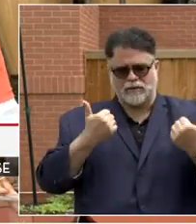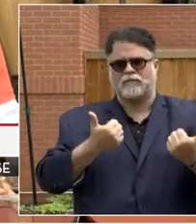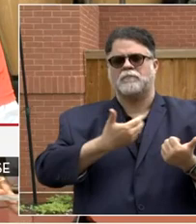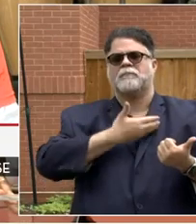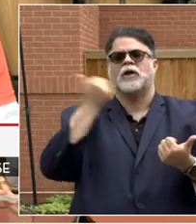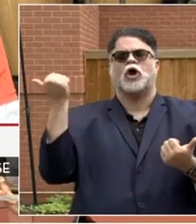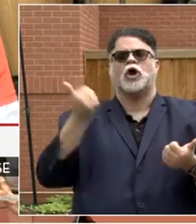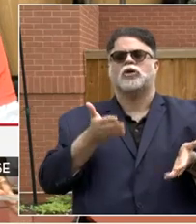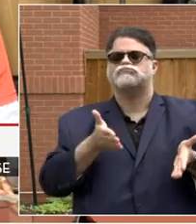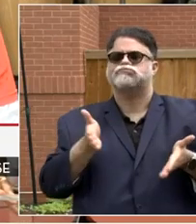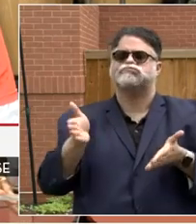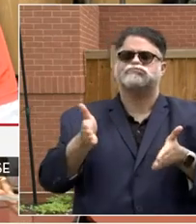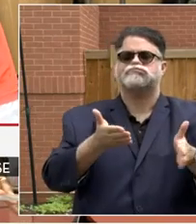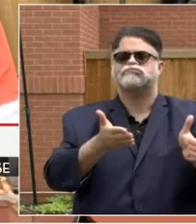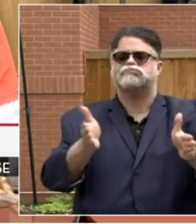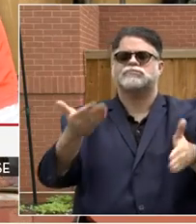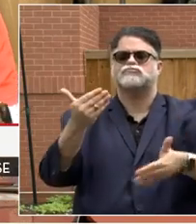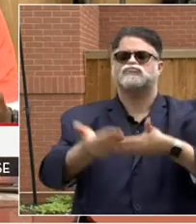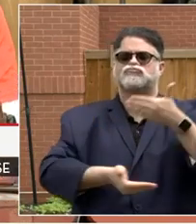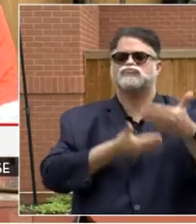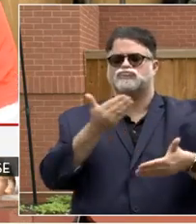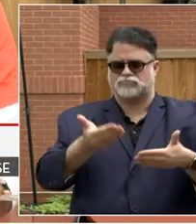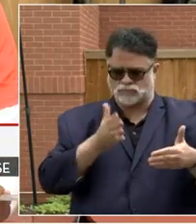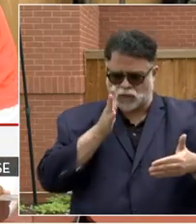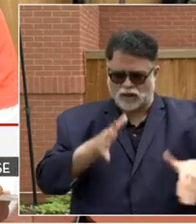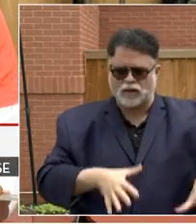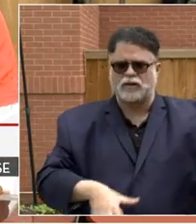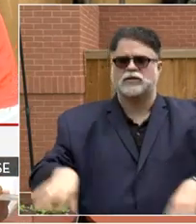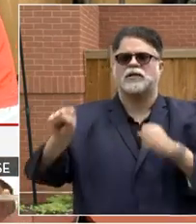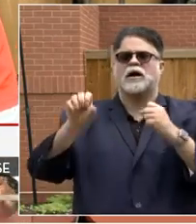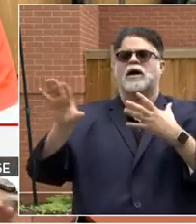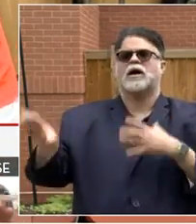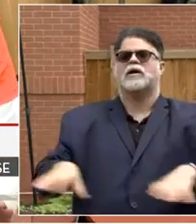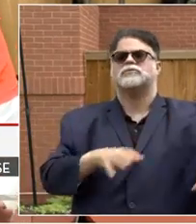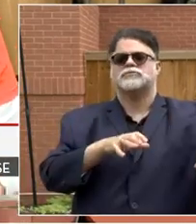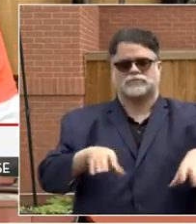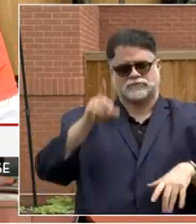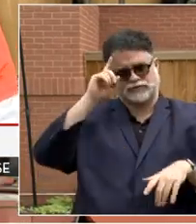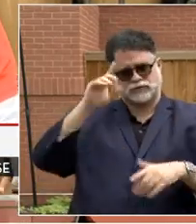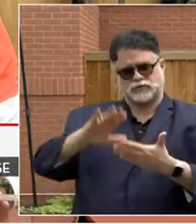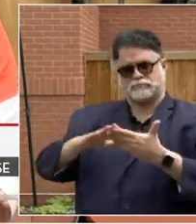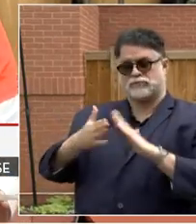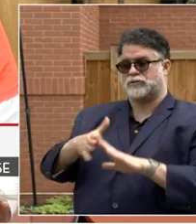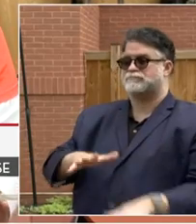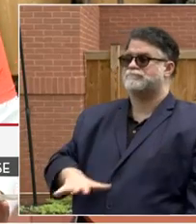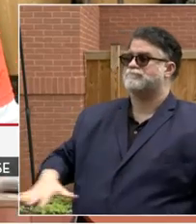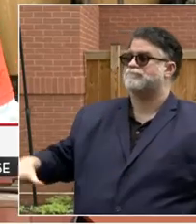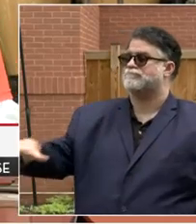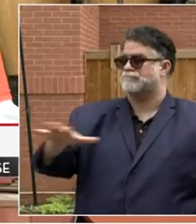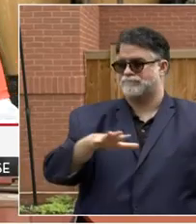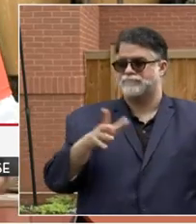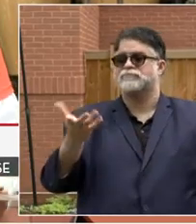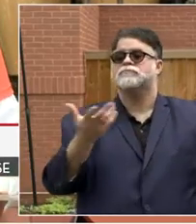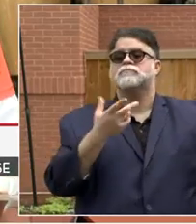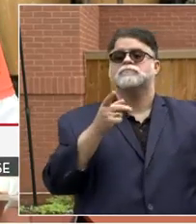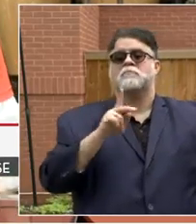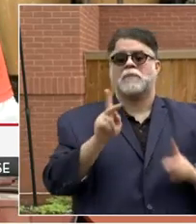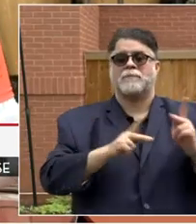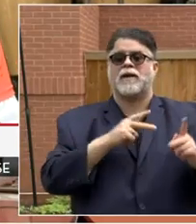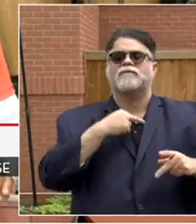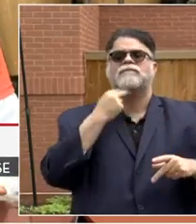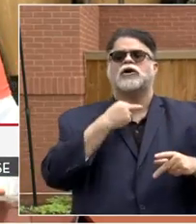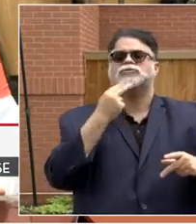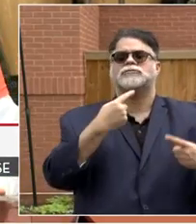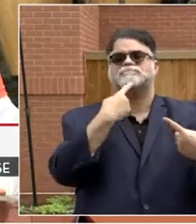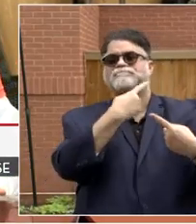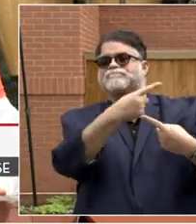in their community. It's also about empowering the voices of those that have been impacted by gun violence, because we know that it's a call to action, and you